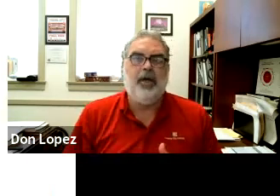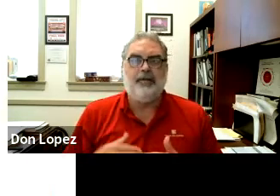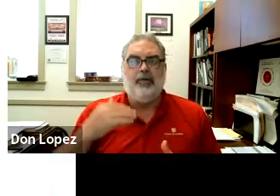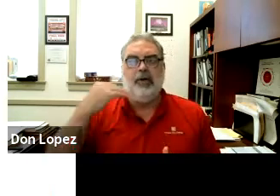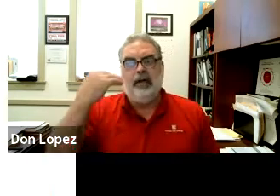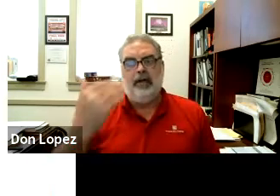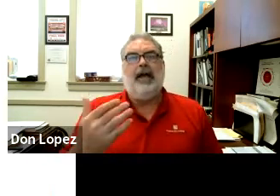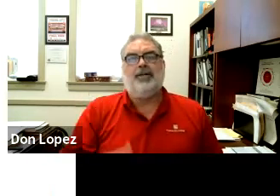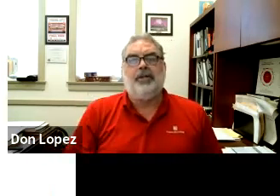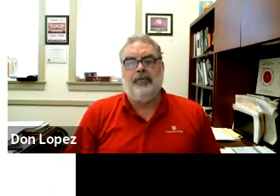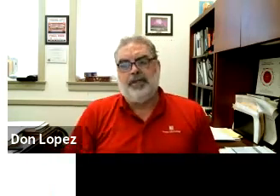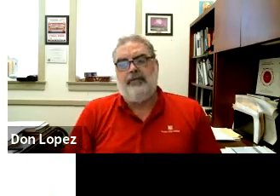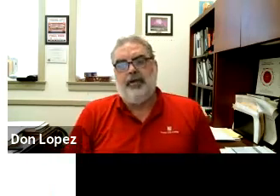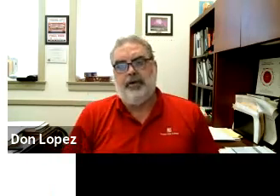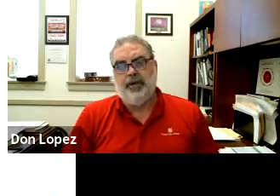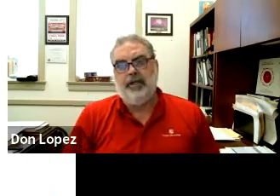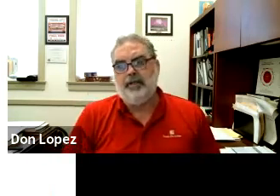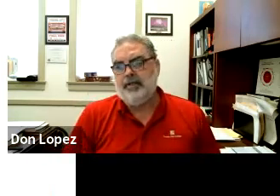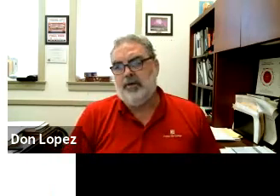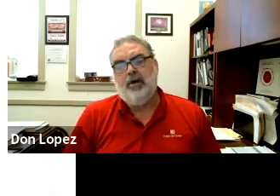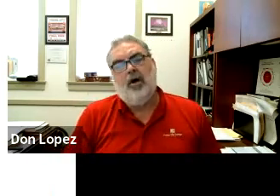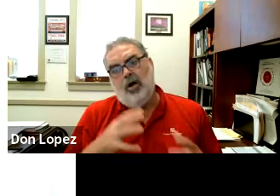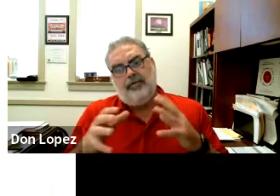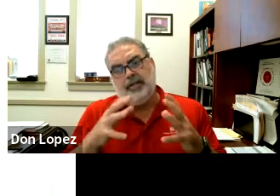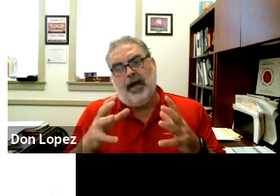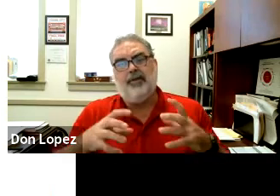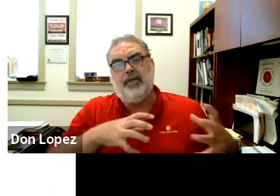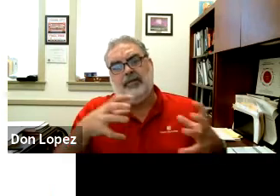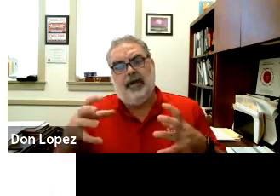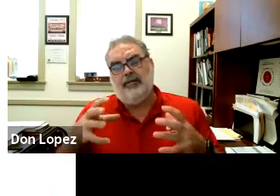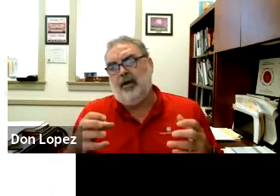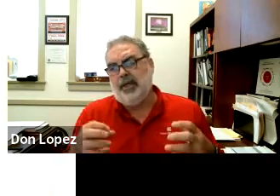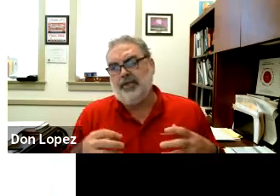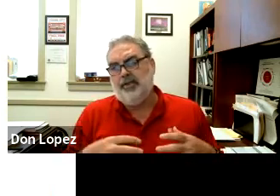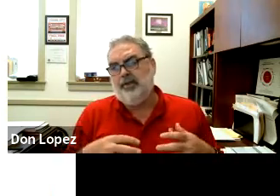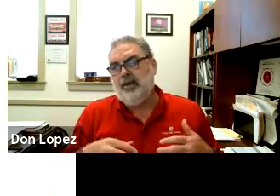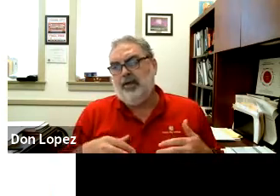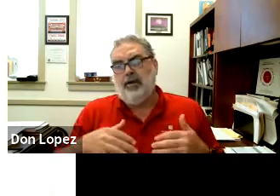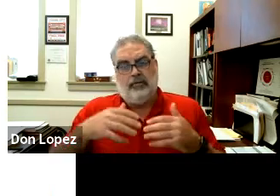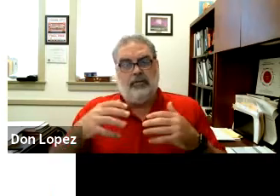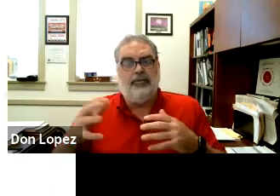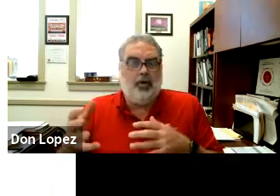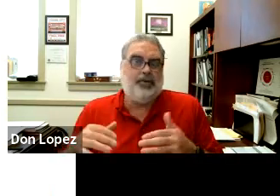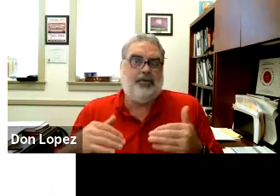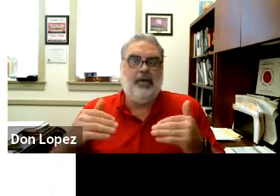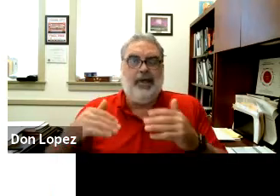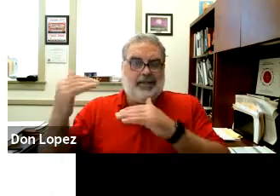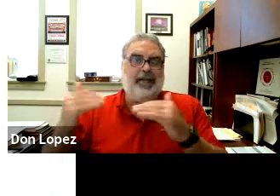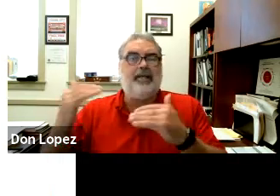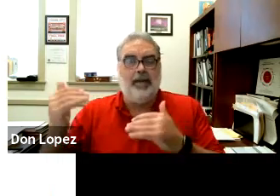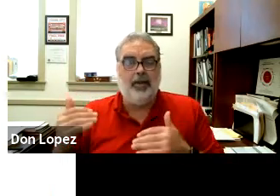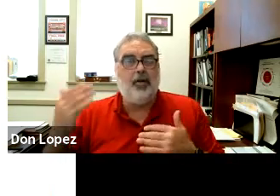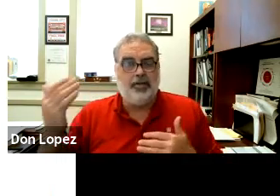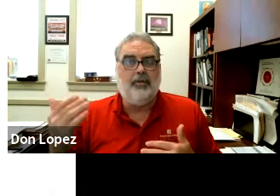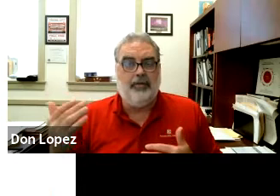for transfer and they actually receive their degrees. And so all of these efforts have helped us to, you know, of course,